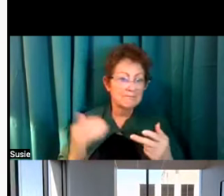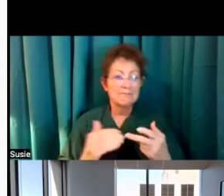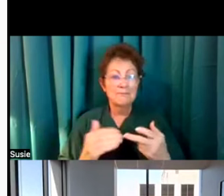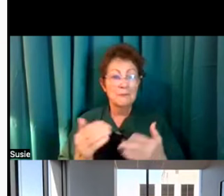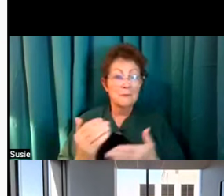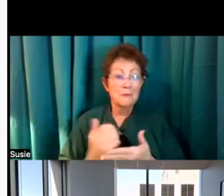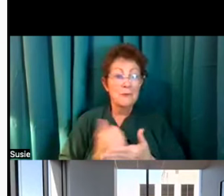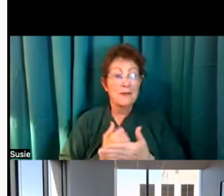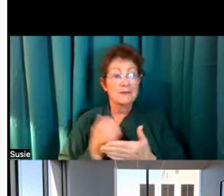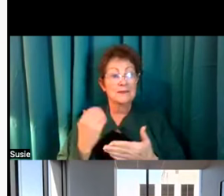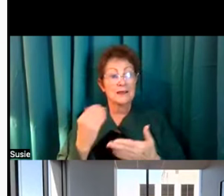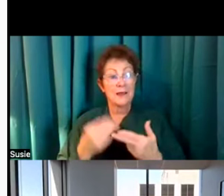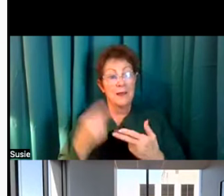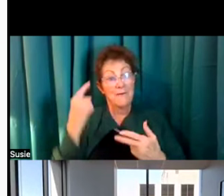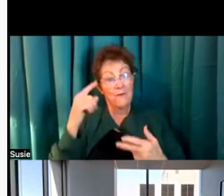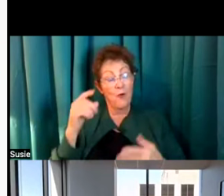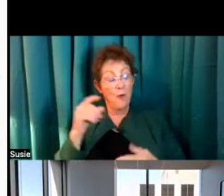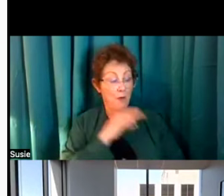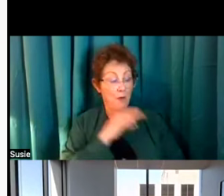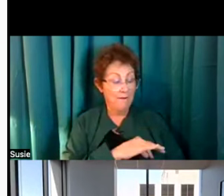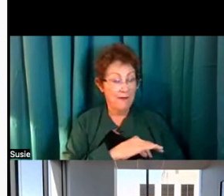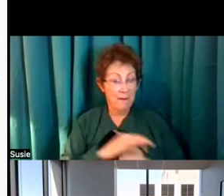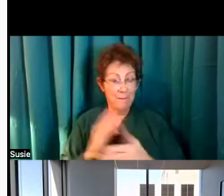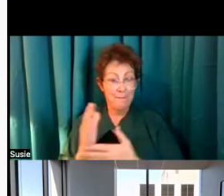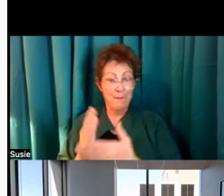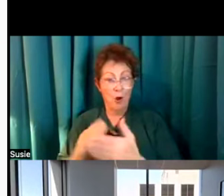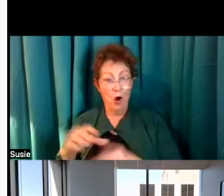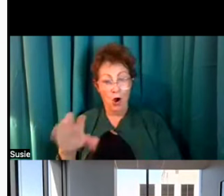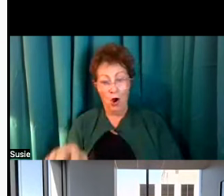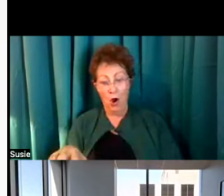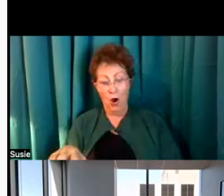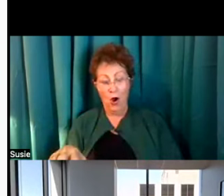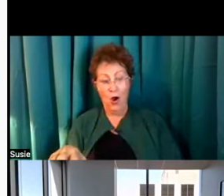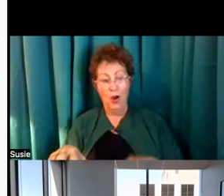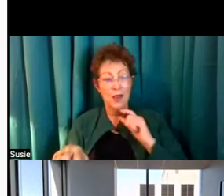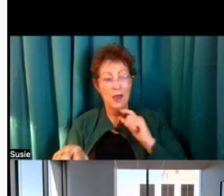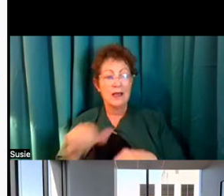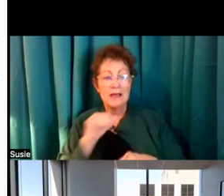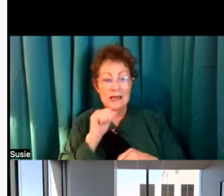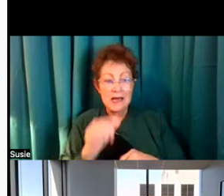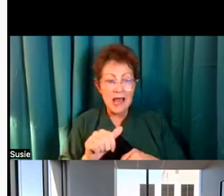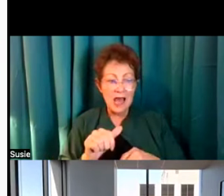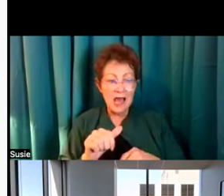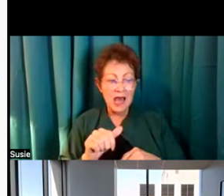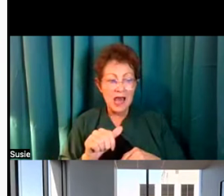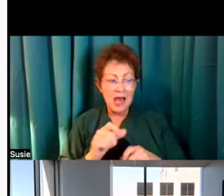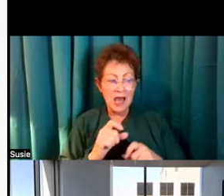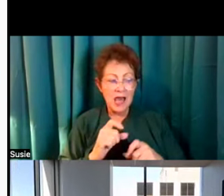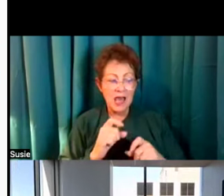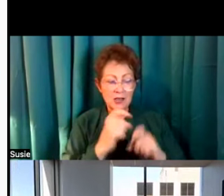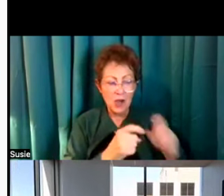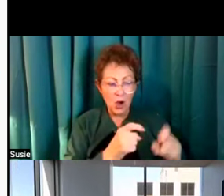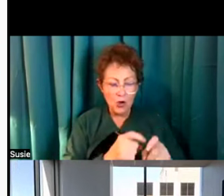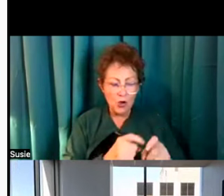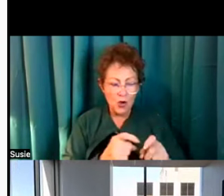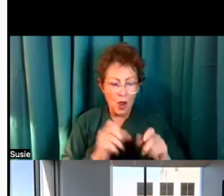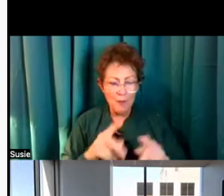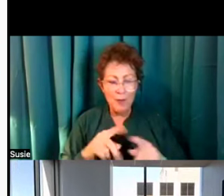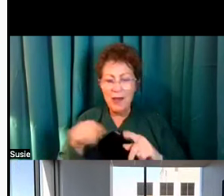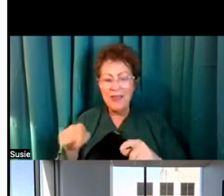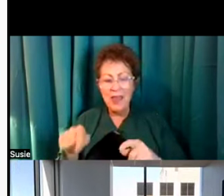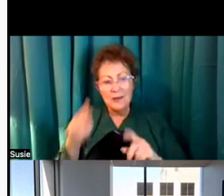also have a for-profit entity that is doing non-charitable activities, maybe still mission-oriented or impact-oriented,